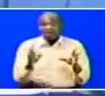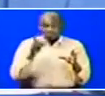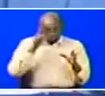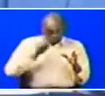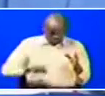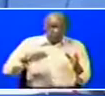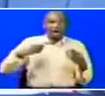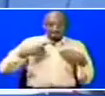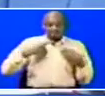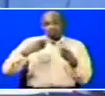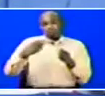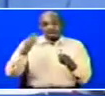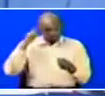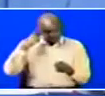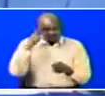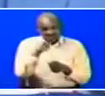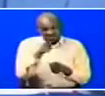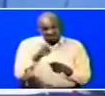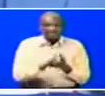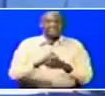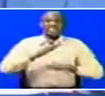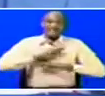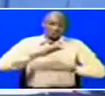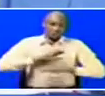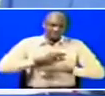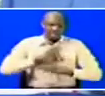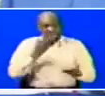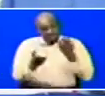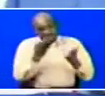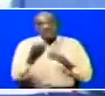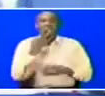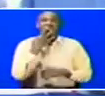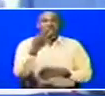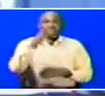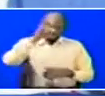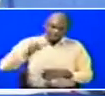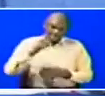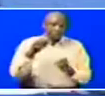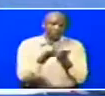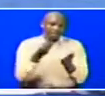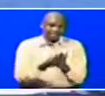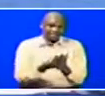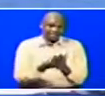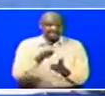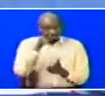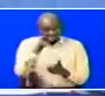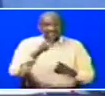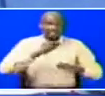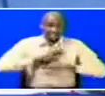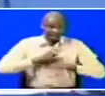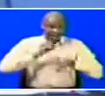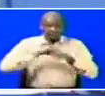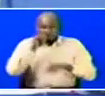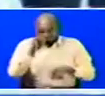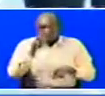been able to put together, and we think it is adequate, is slightly above 300 million Kenyan shillings. That is adequate when we